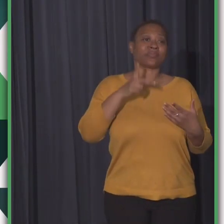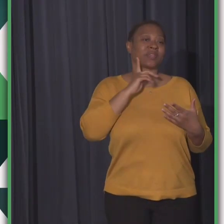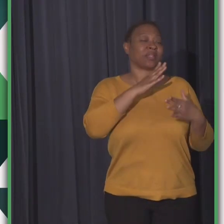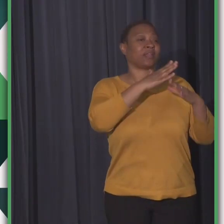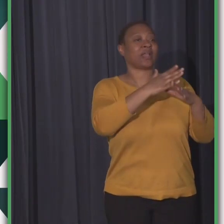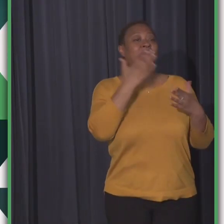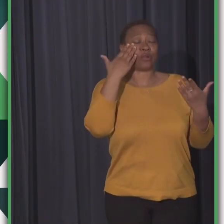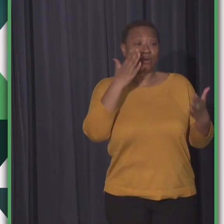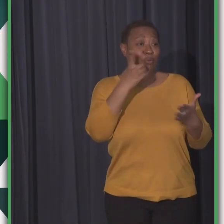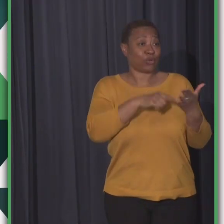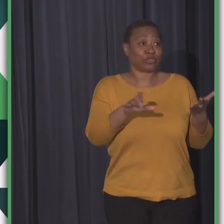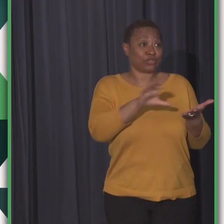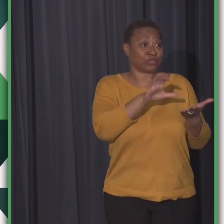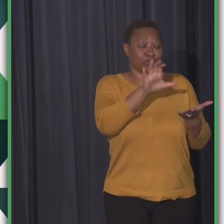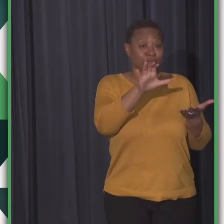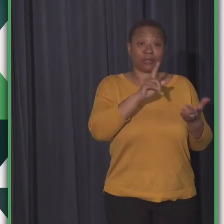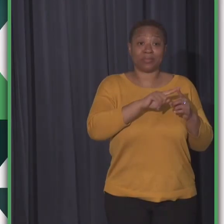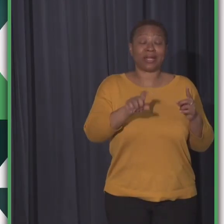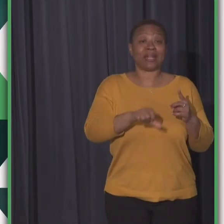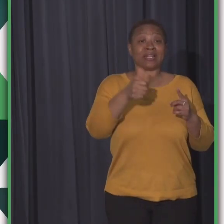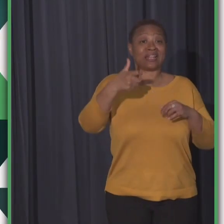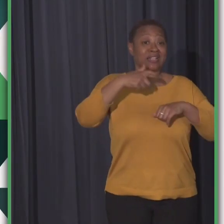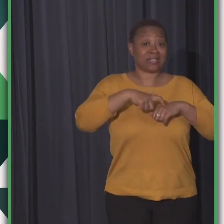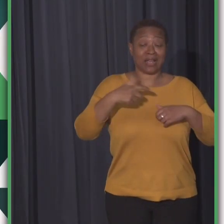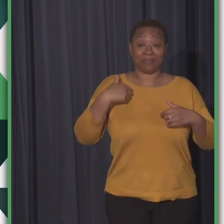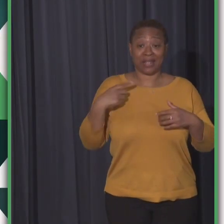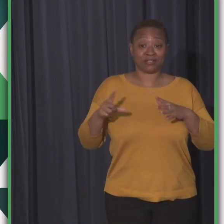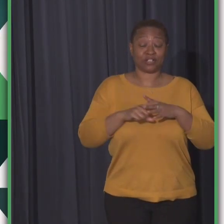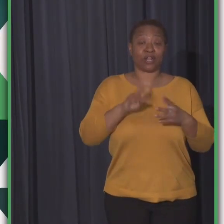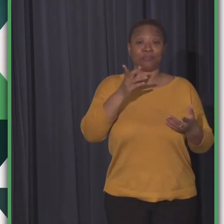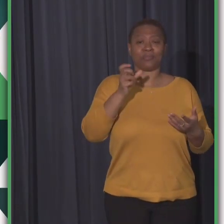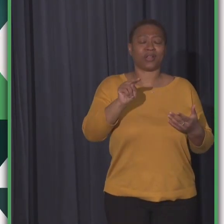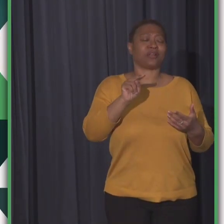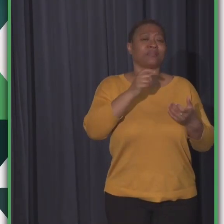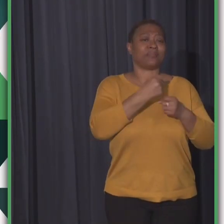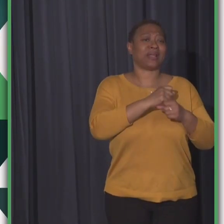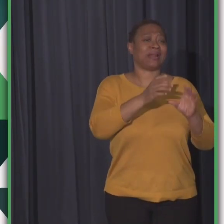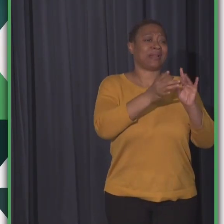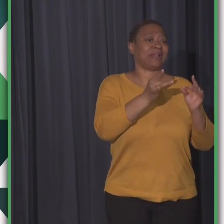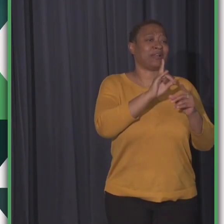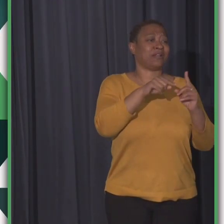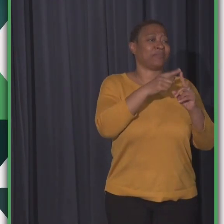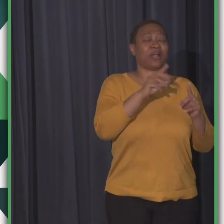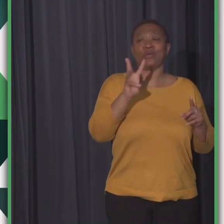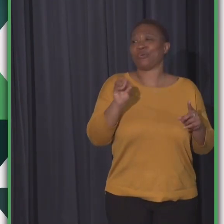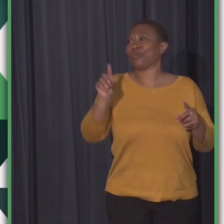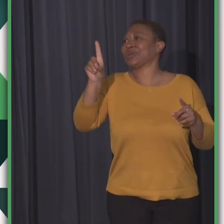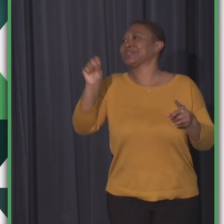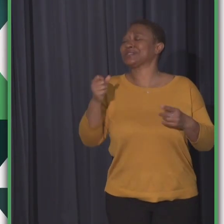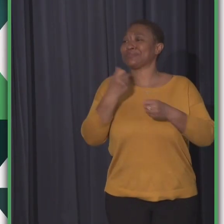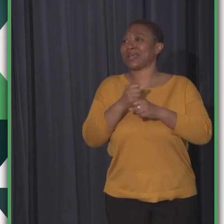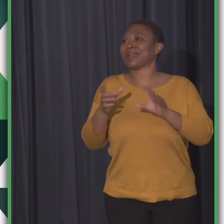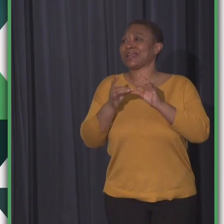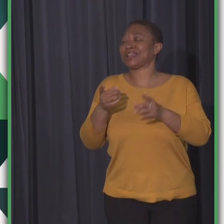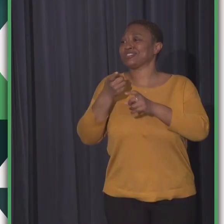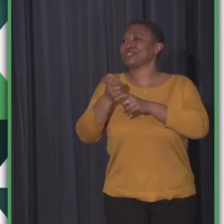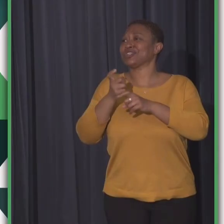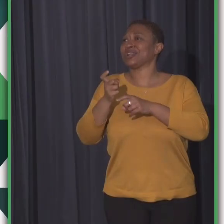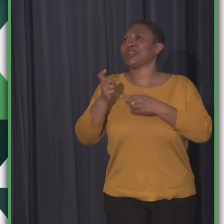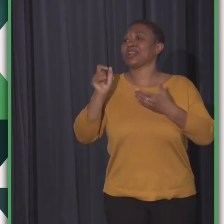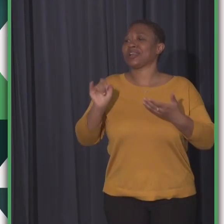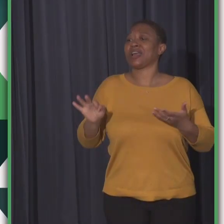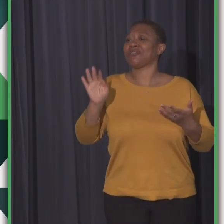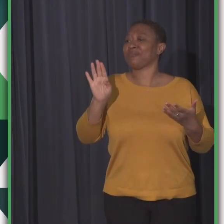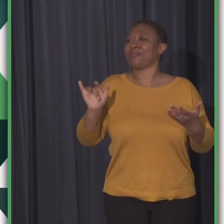what this is about, but another time I was here, Burton made a comment because Woods made a comment and made a joke at the expense